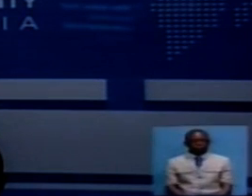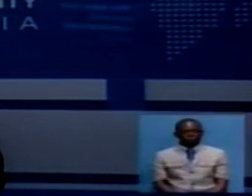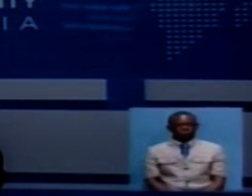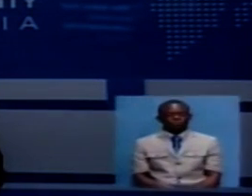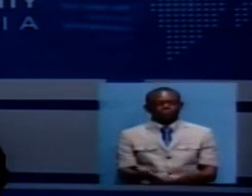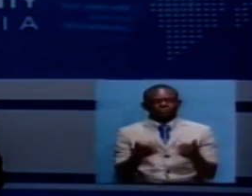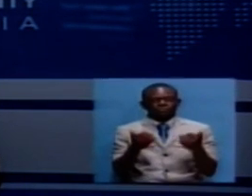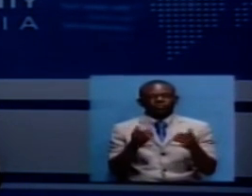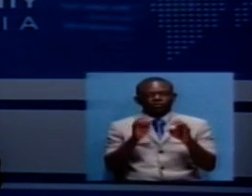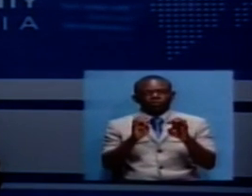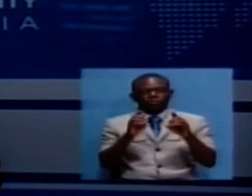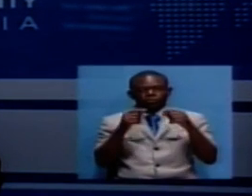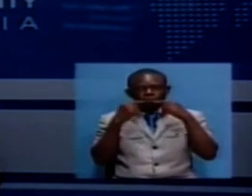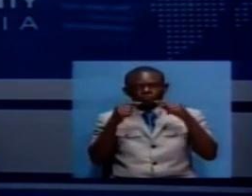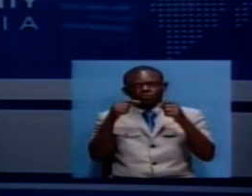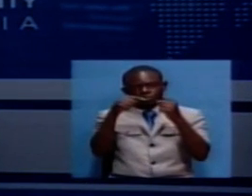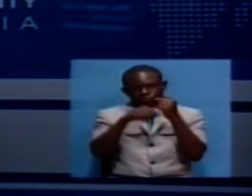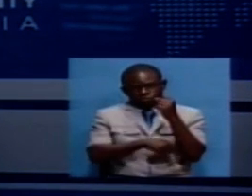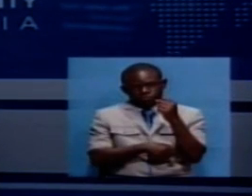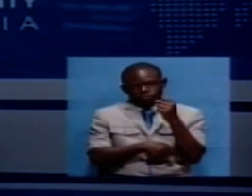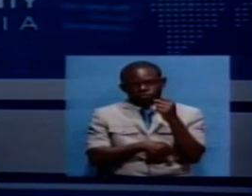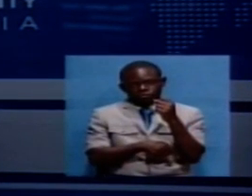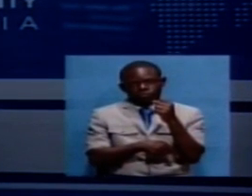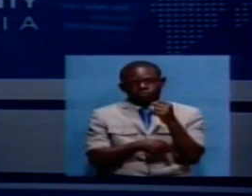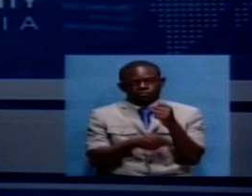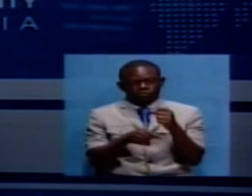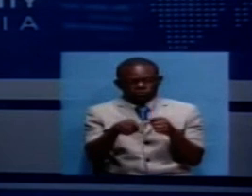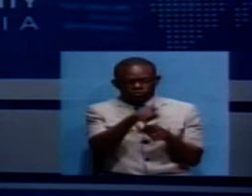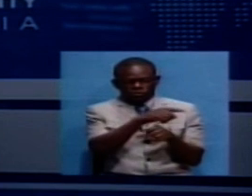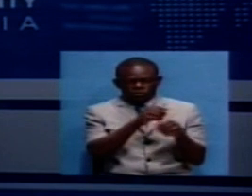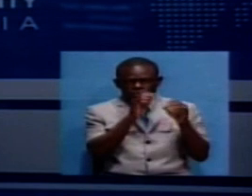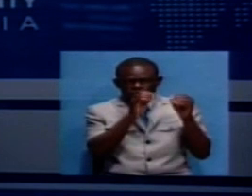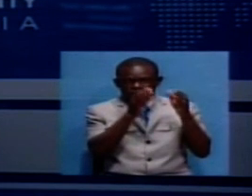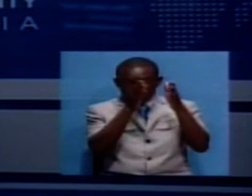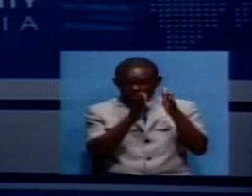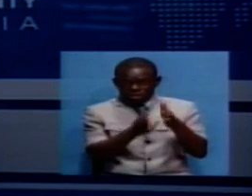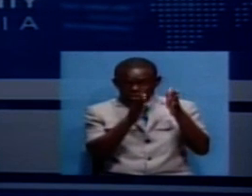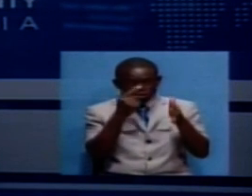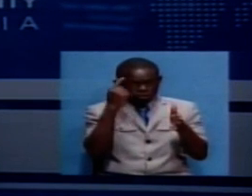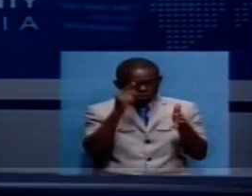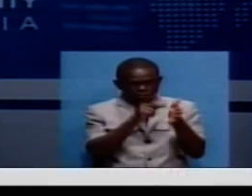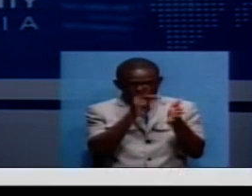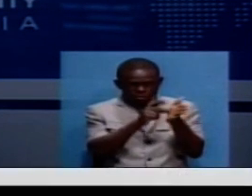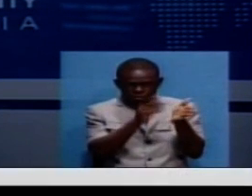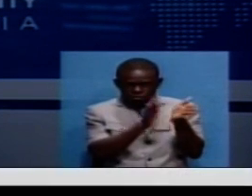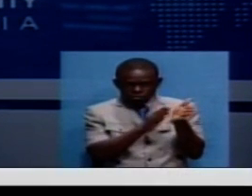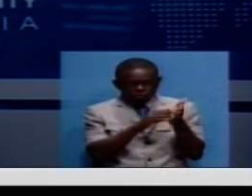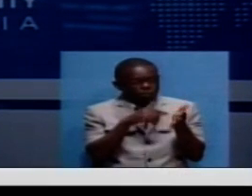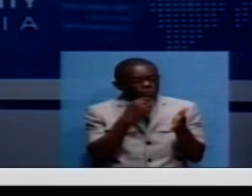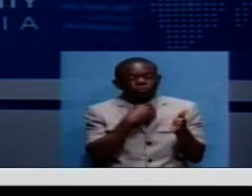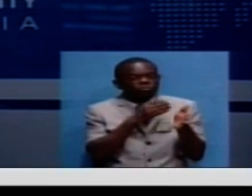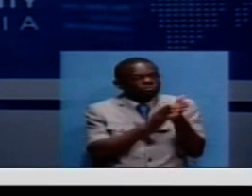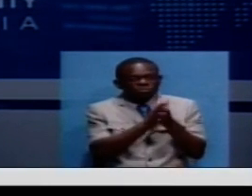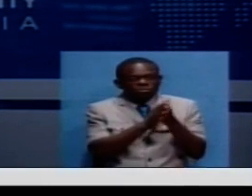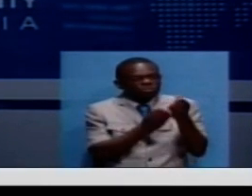Details in our education news tonight. The Ministry of General Education says it will not grant study leave to primary school teachers who are not